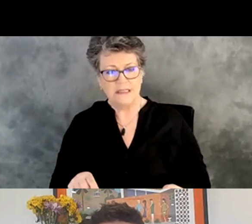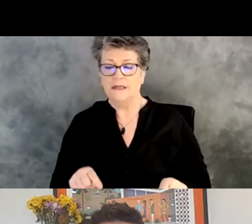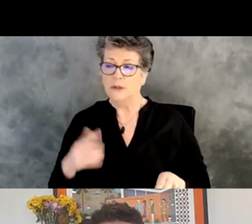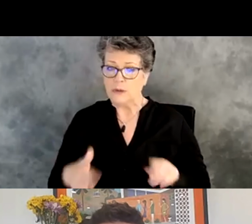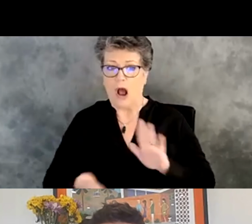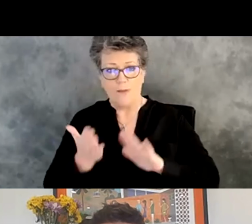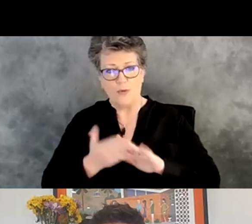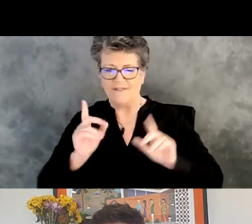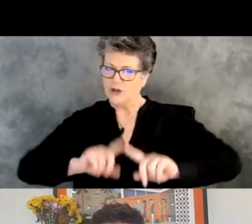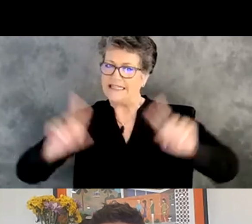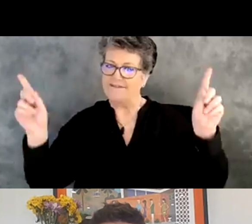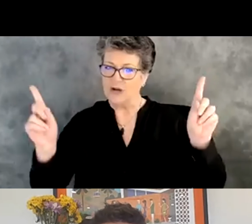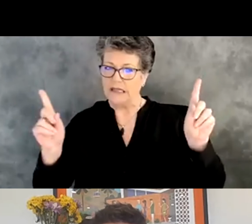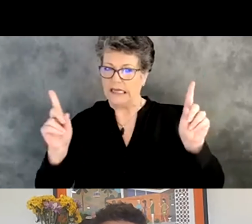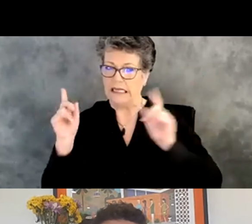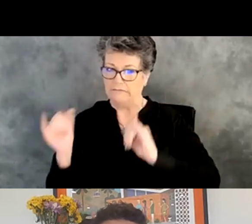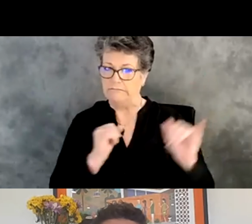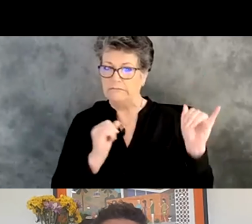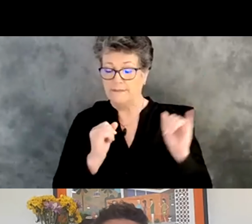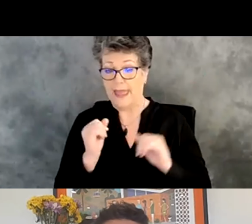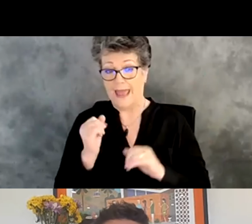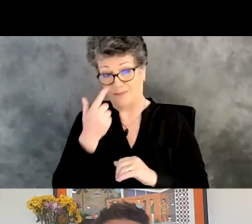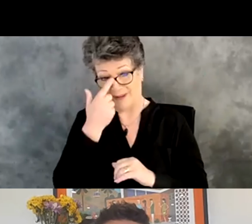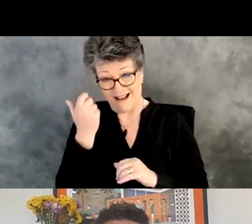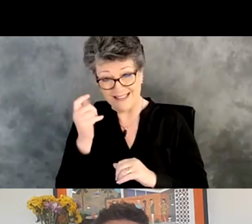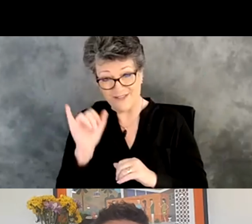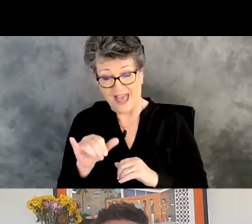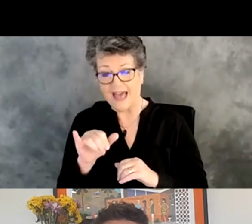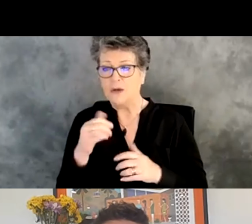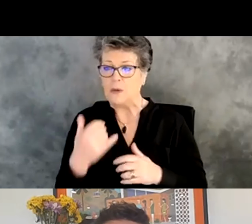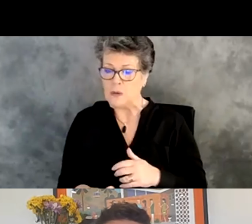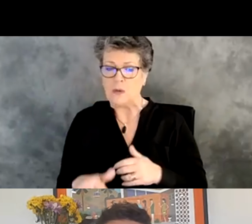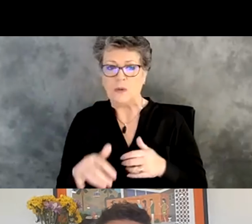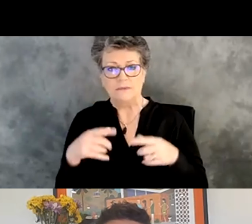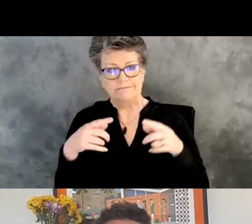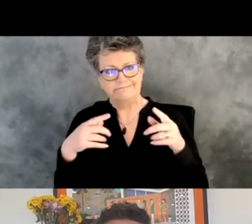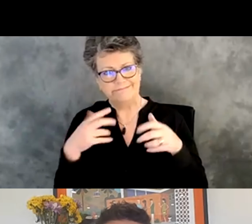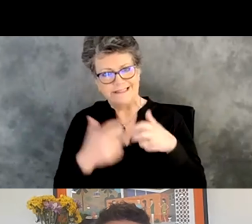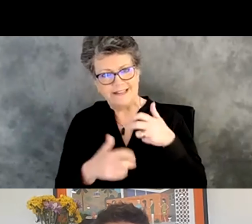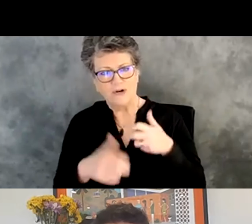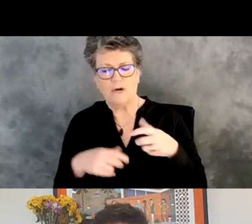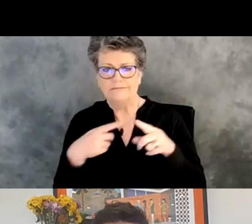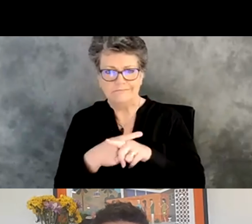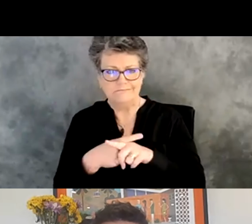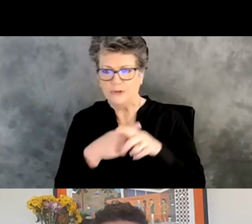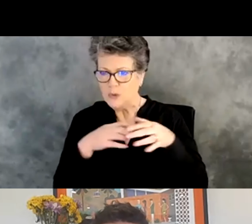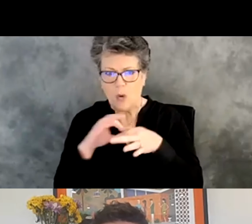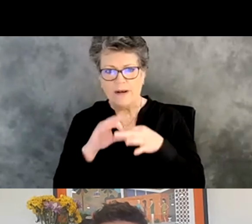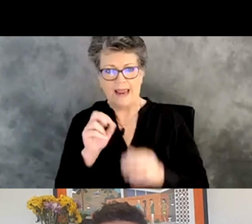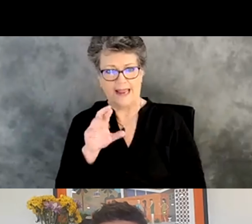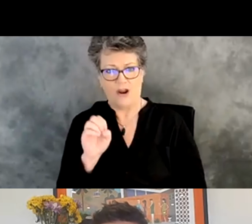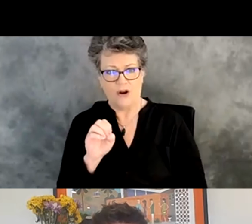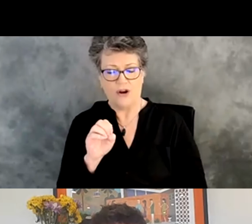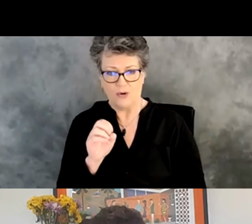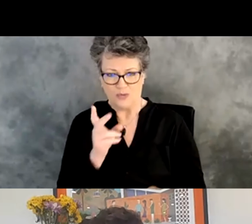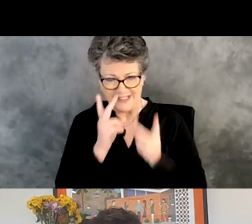very differently. Because of that, it is very difficult to coordinate care. I feel that we have seen that in many